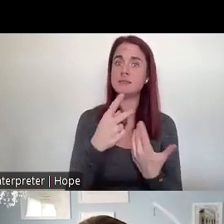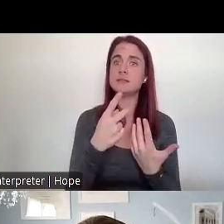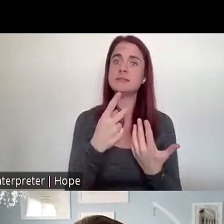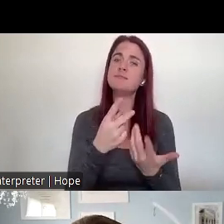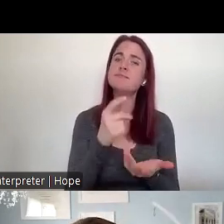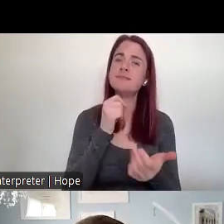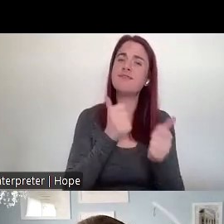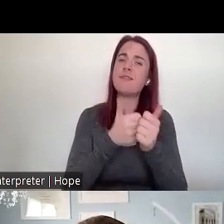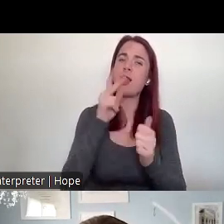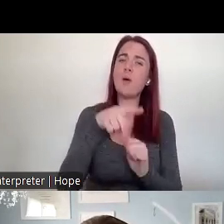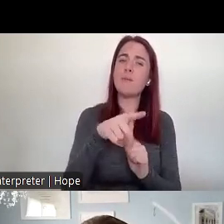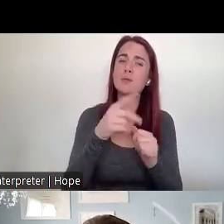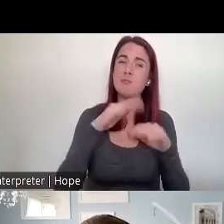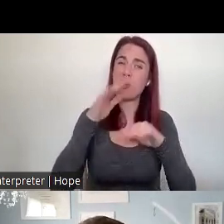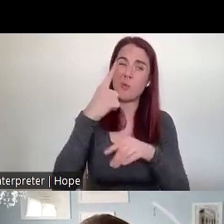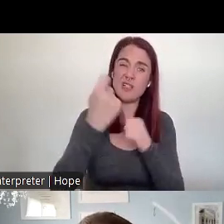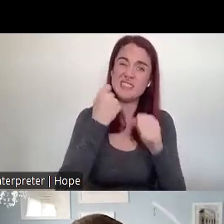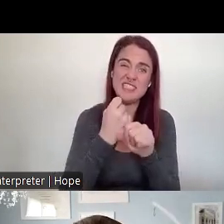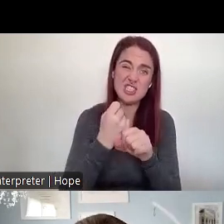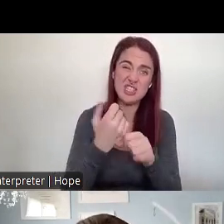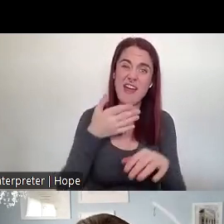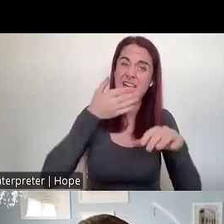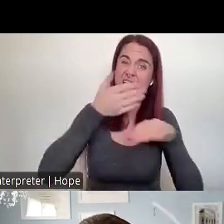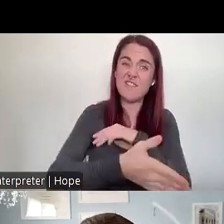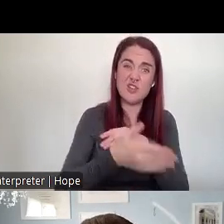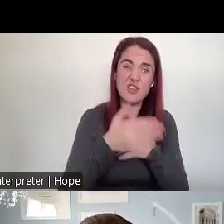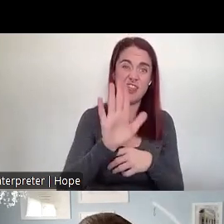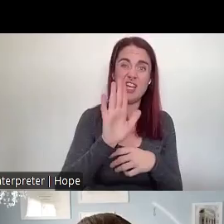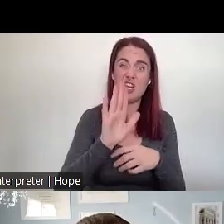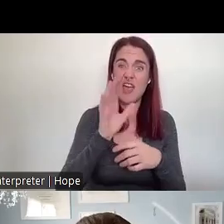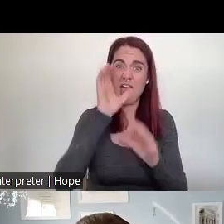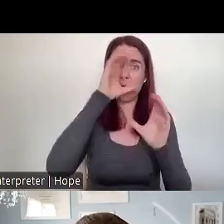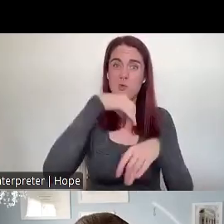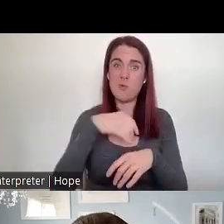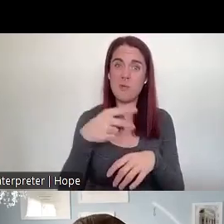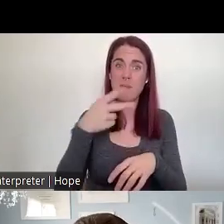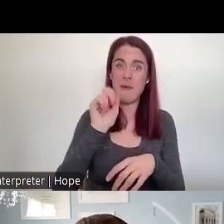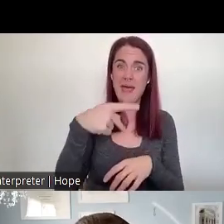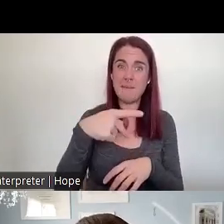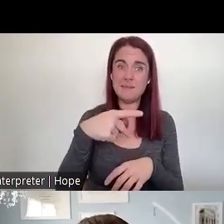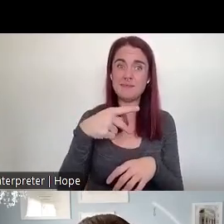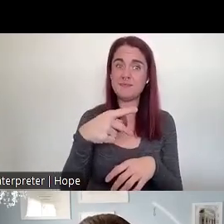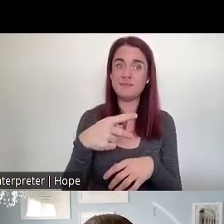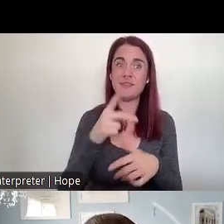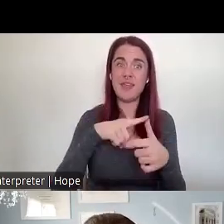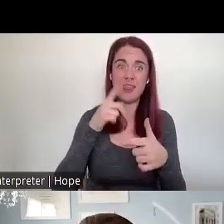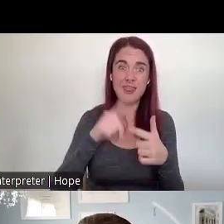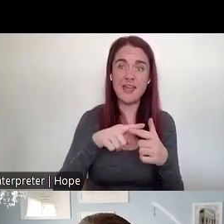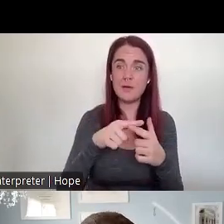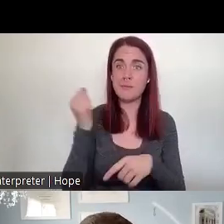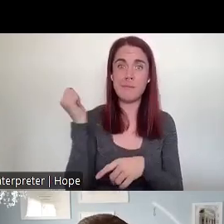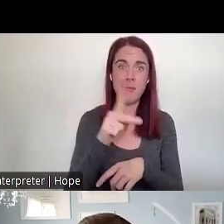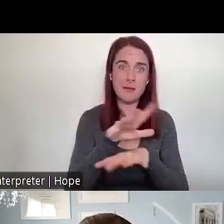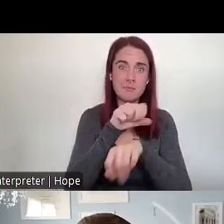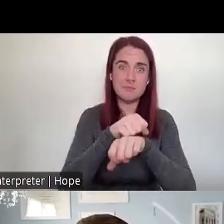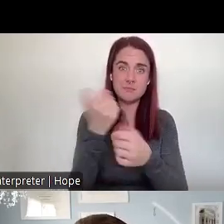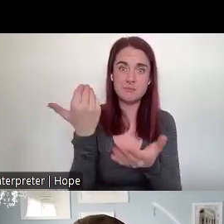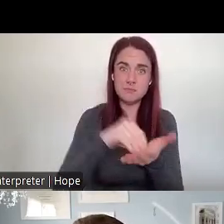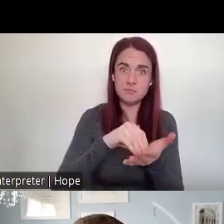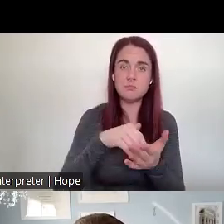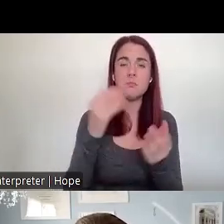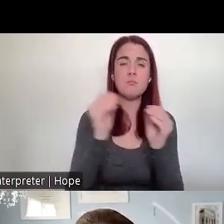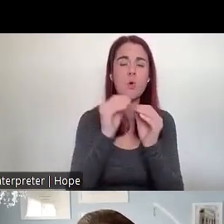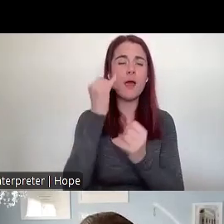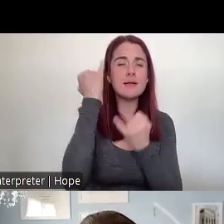meaning longer than a year after their abnormal pap smear did they re-present to care. And so more ideas